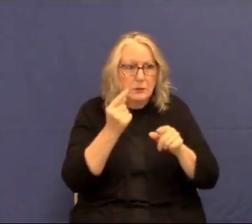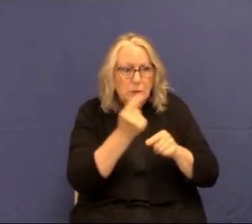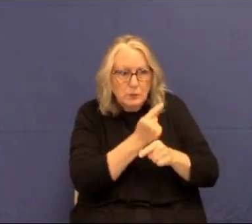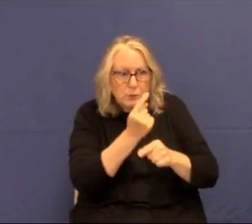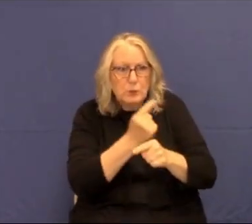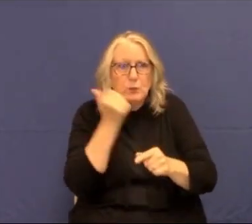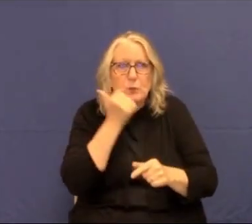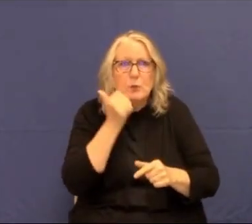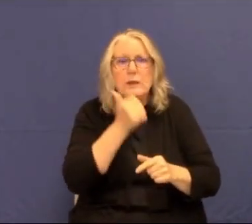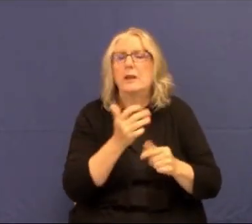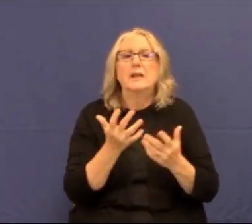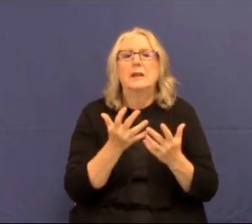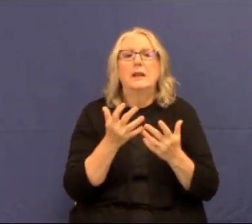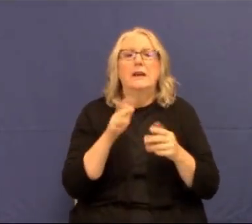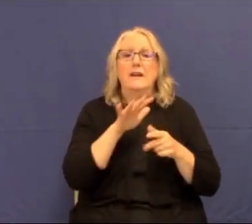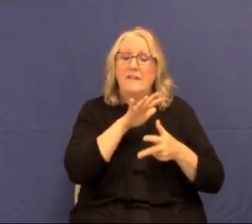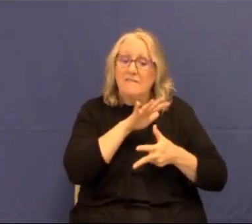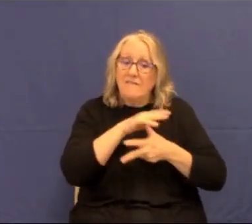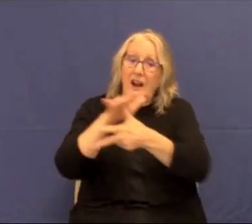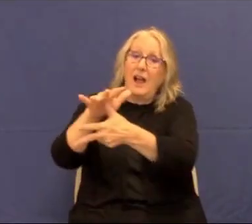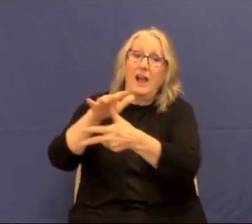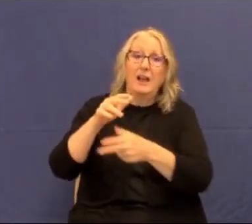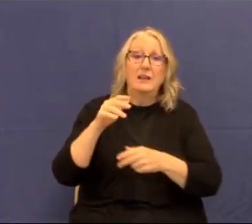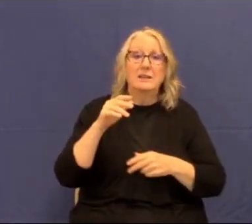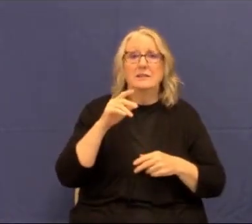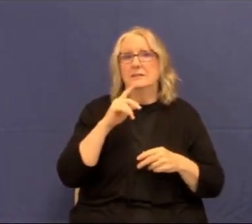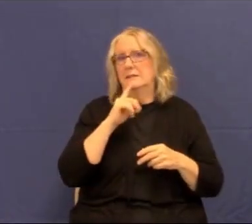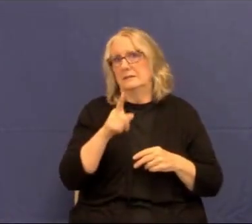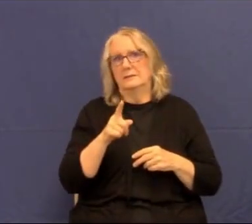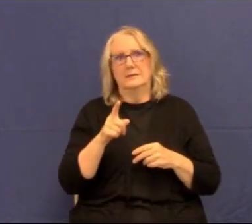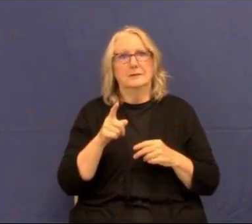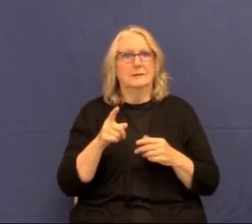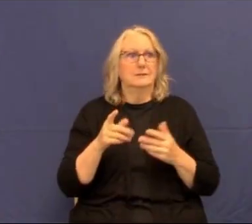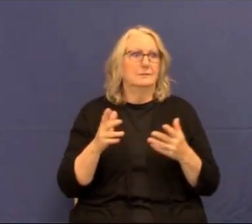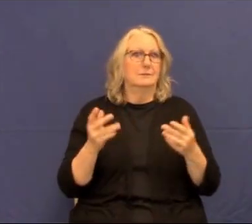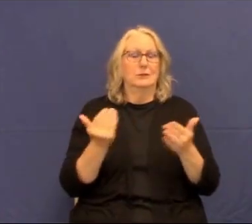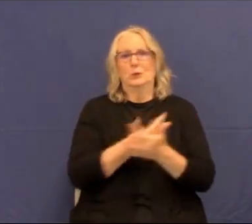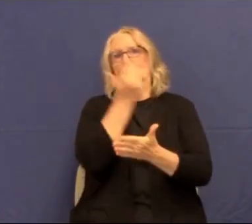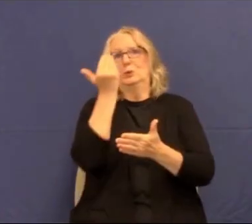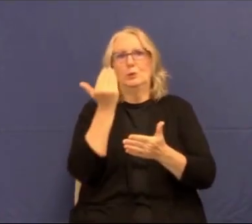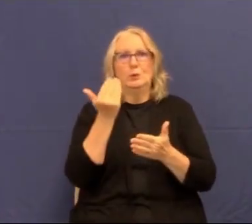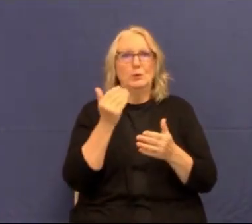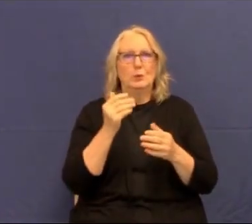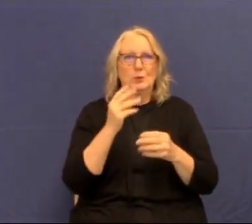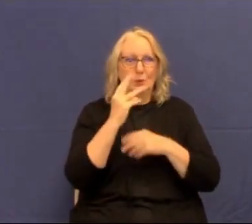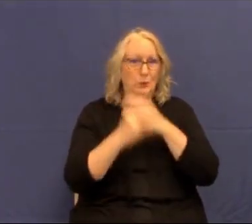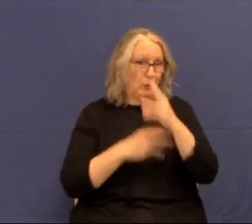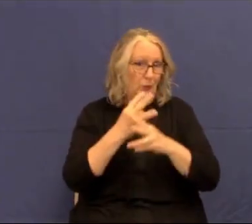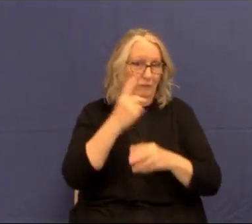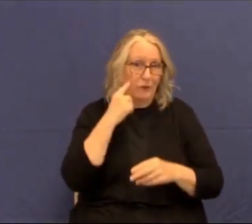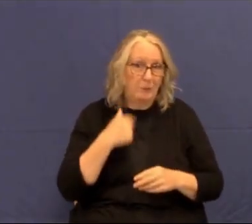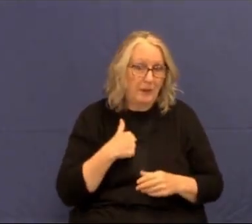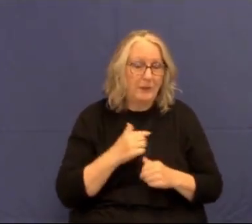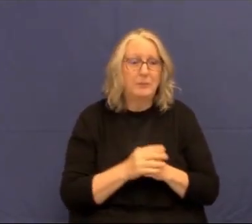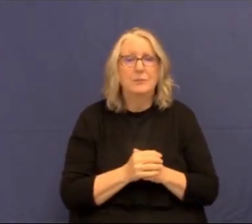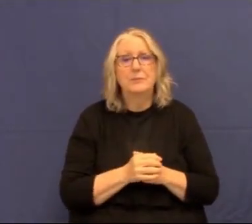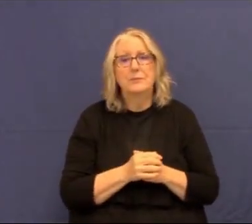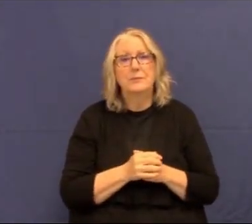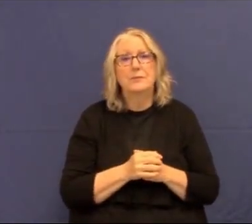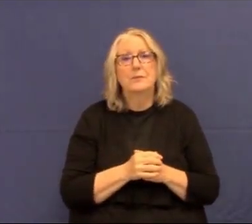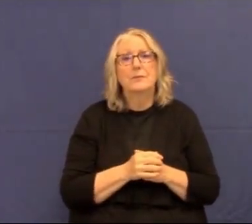out. Um flying in a helicopter, is an entirely new world for me. And